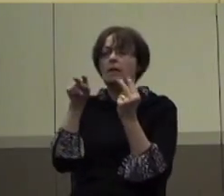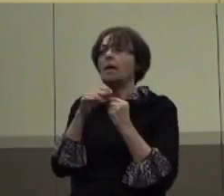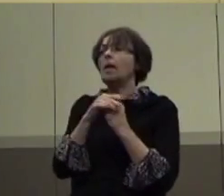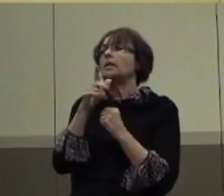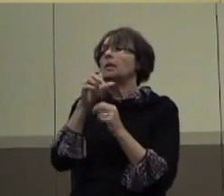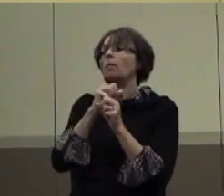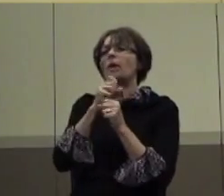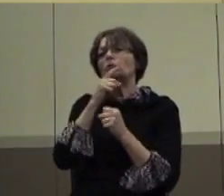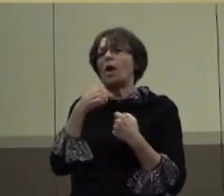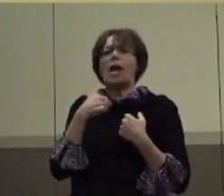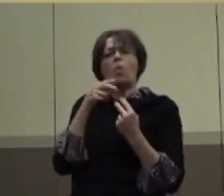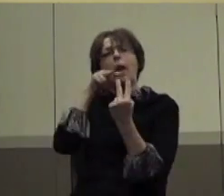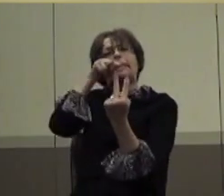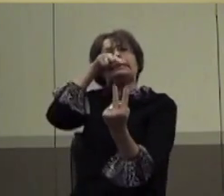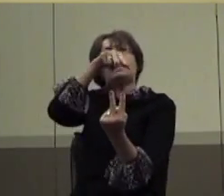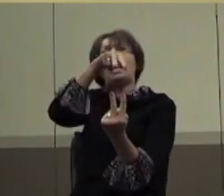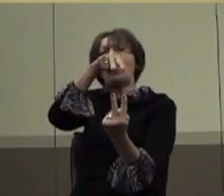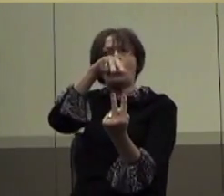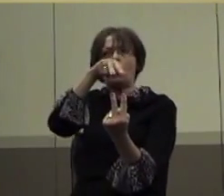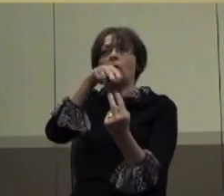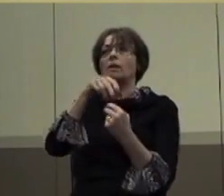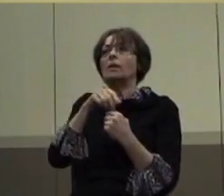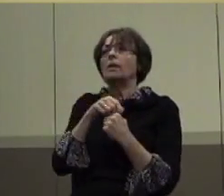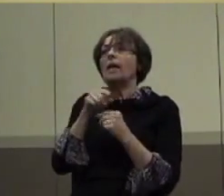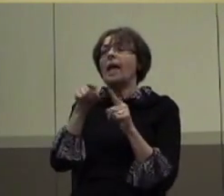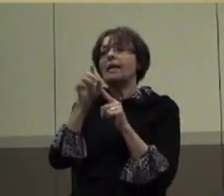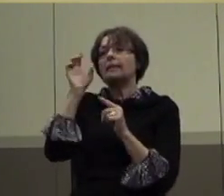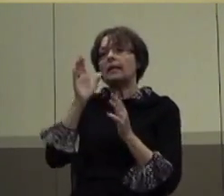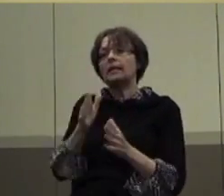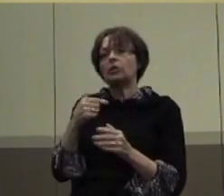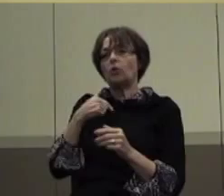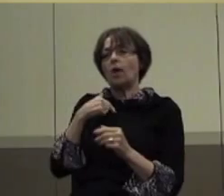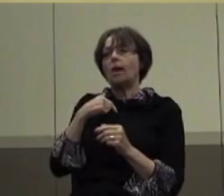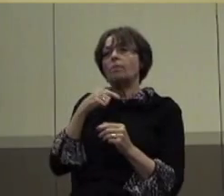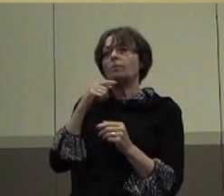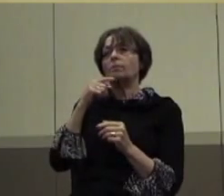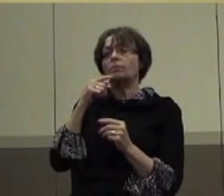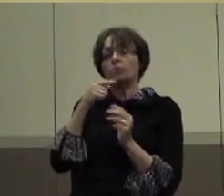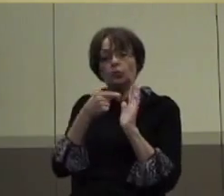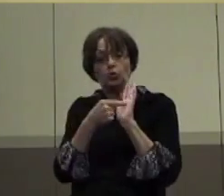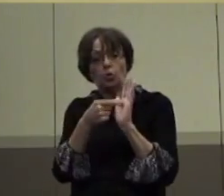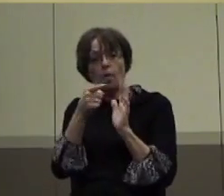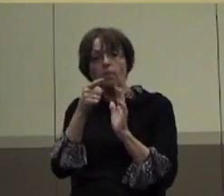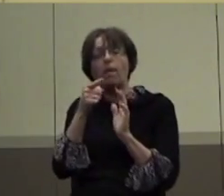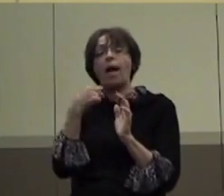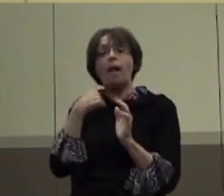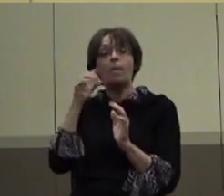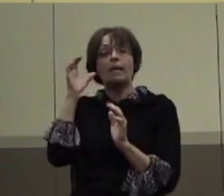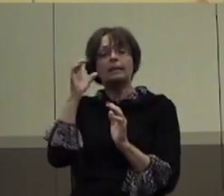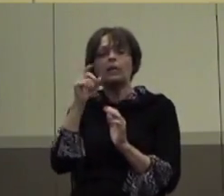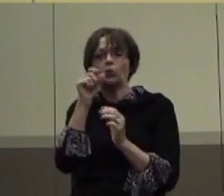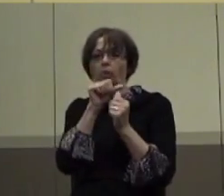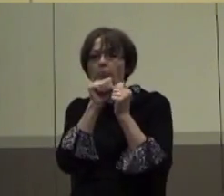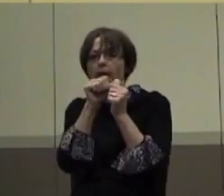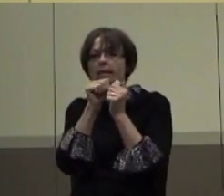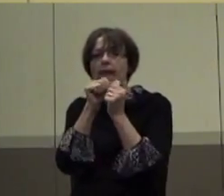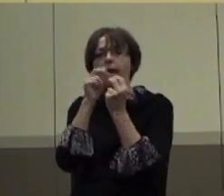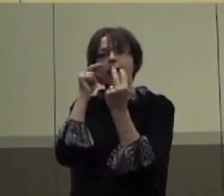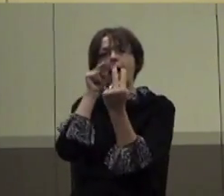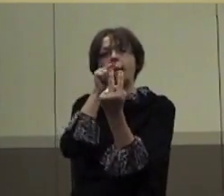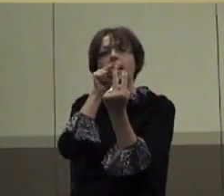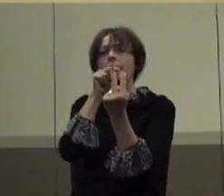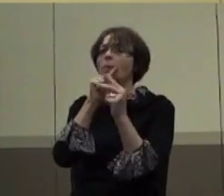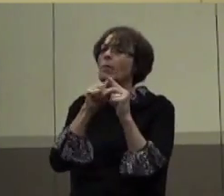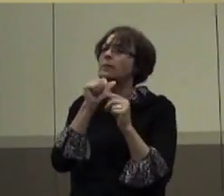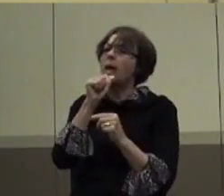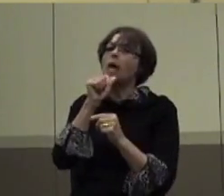sure that, I don't want to stare this person down. As a listener, I'm looking for, so when I'm showing them that I'm listening, I should be maintaining eye contact. Now remember, that's not